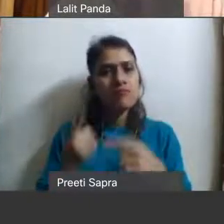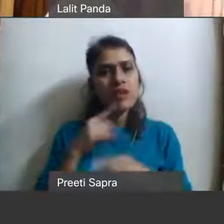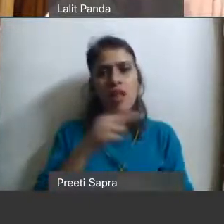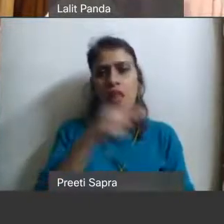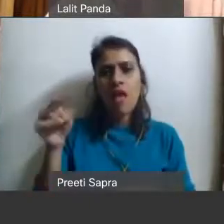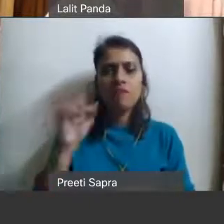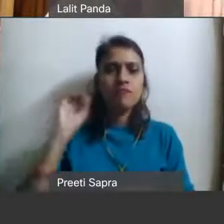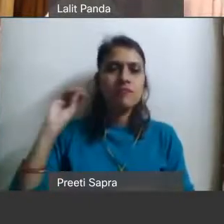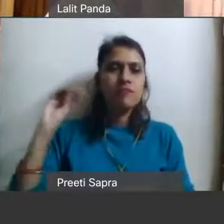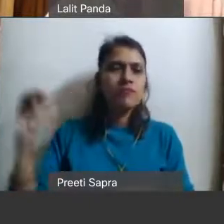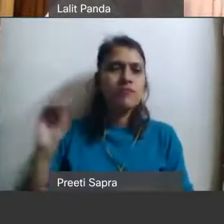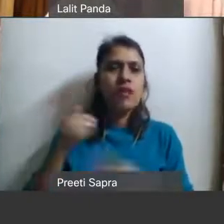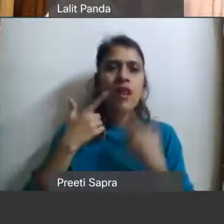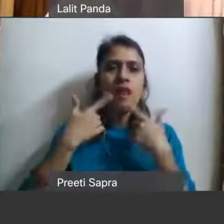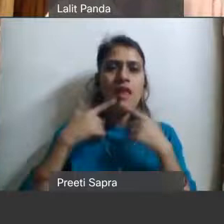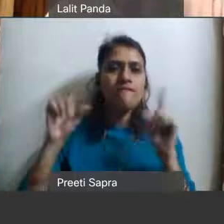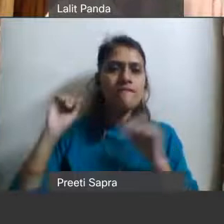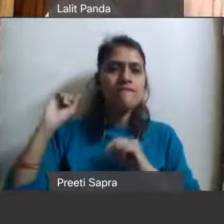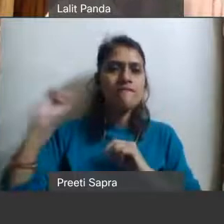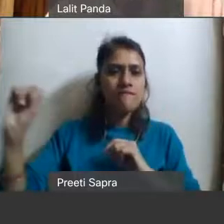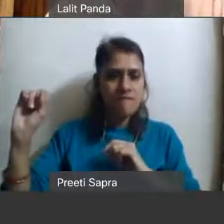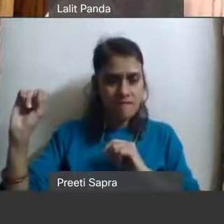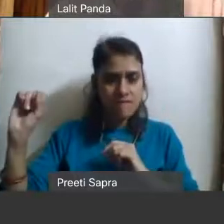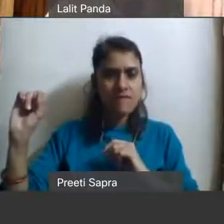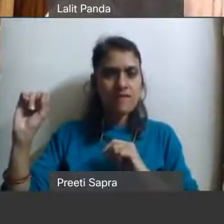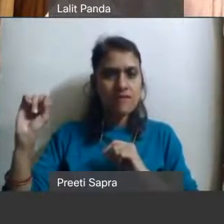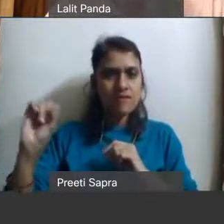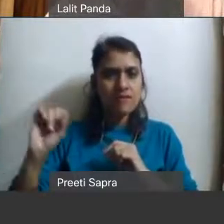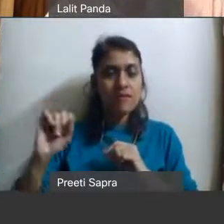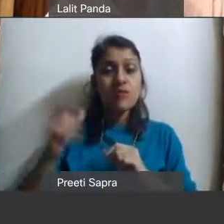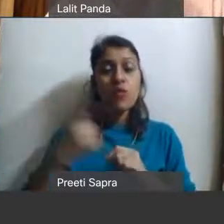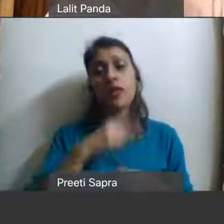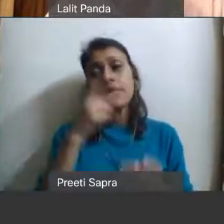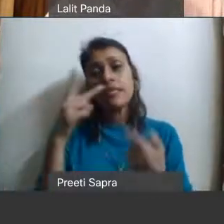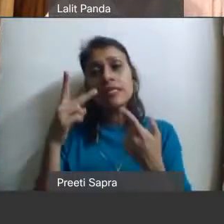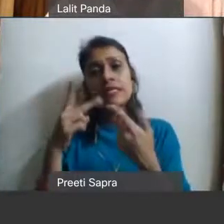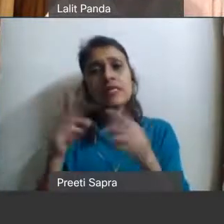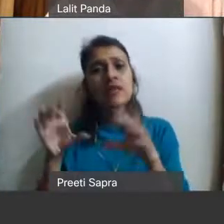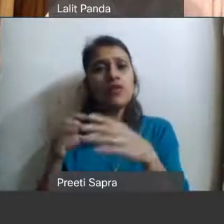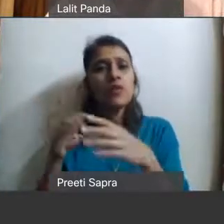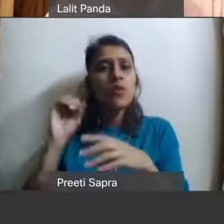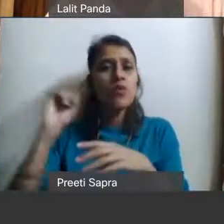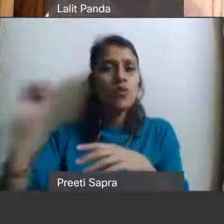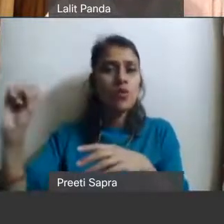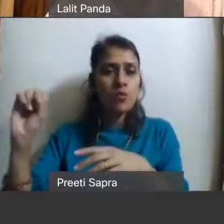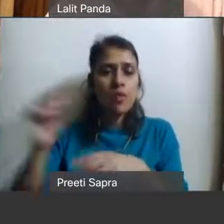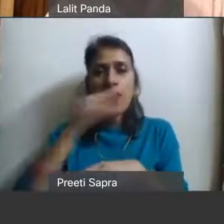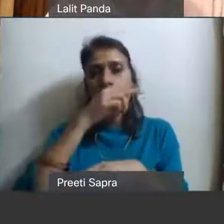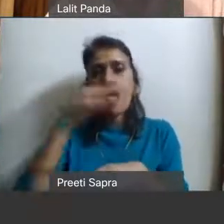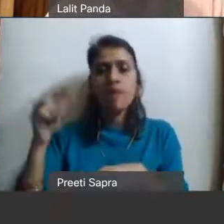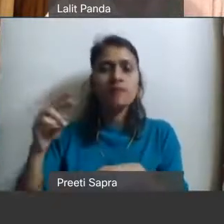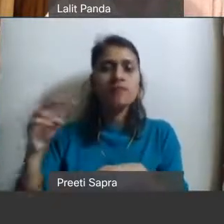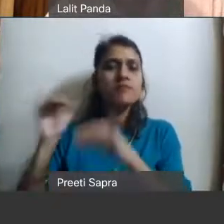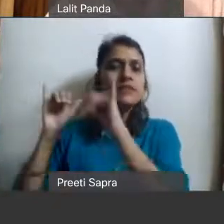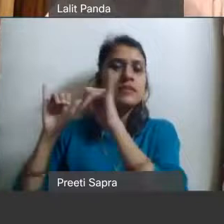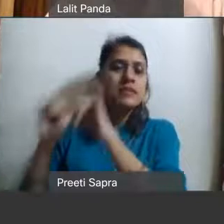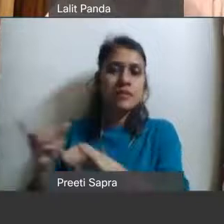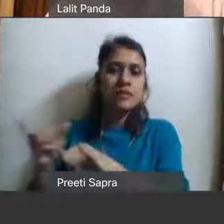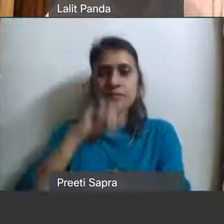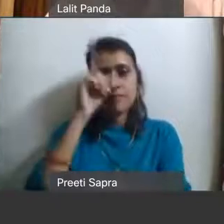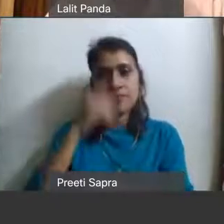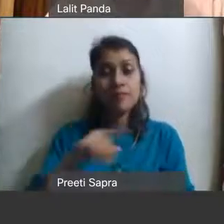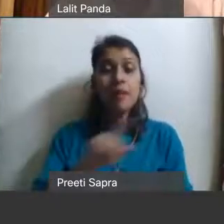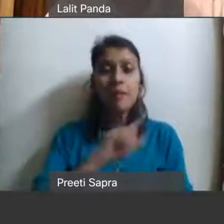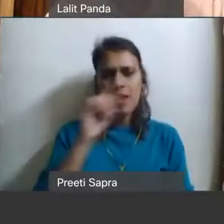and something which may lead to problems of second-class citizenship, of societal discrimination and exclusion. What in